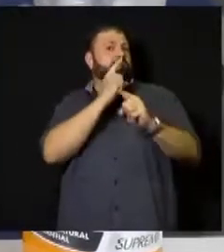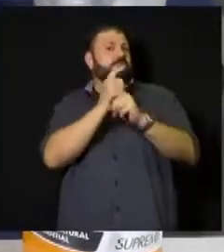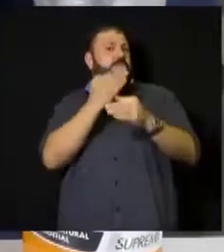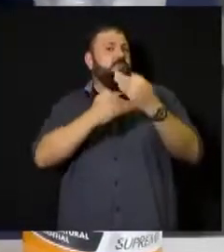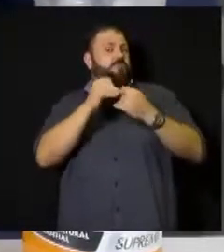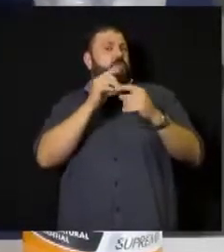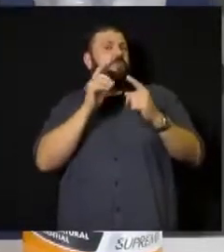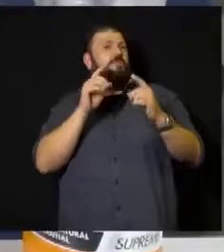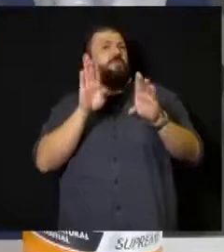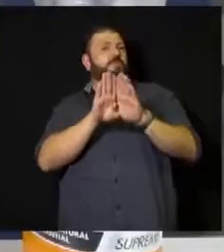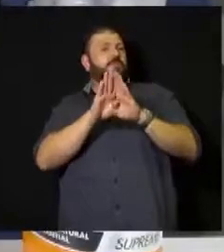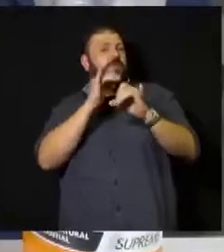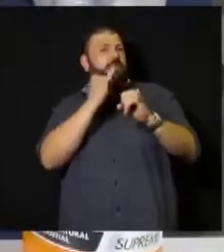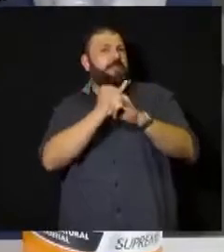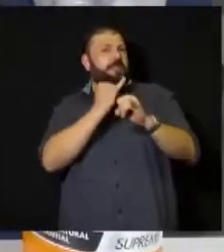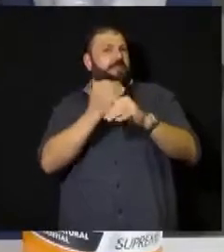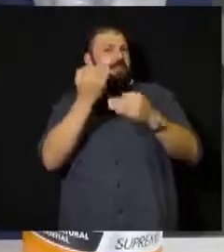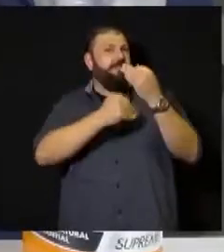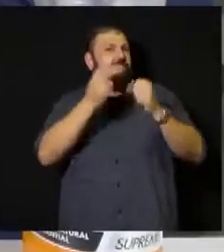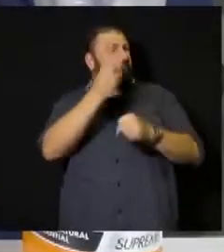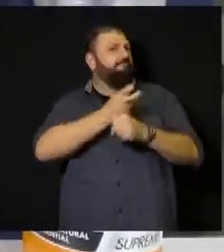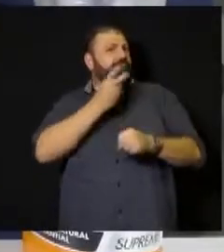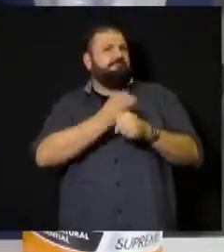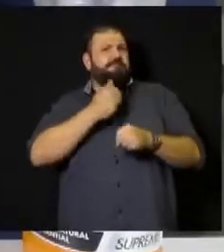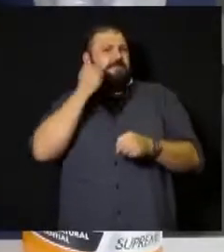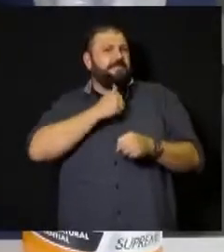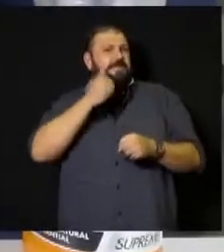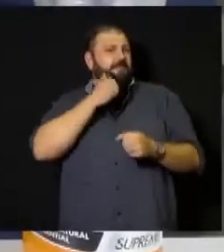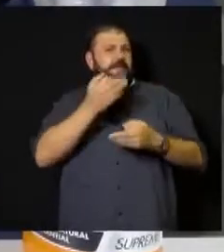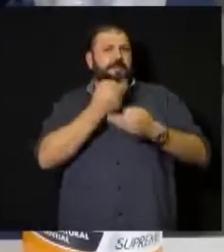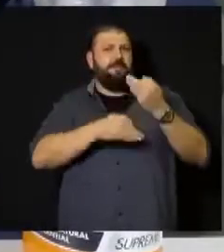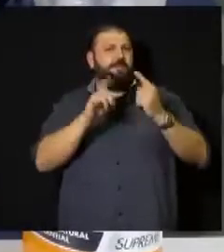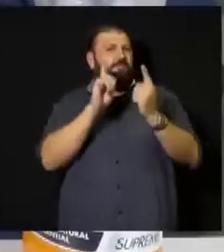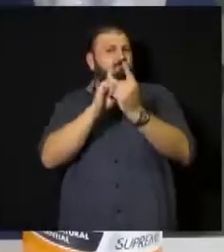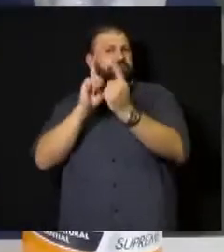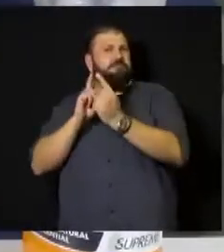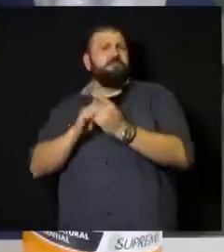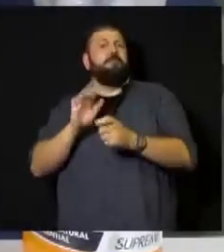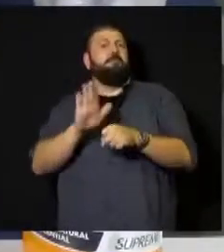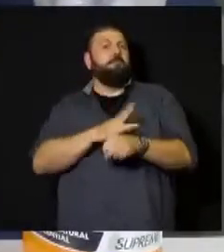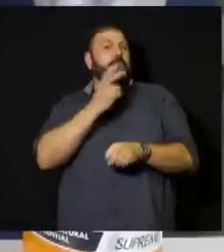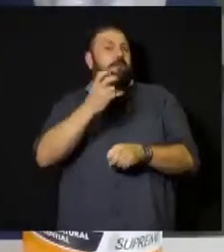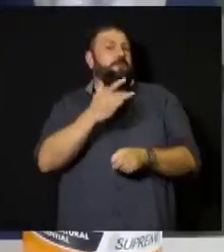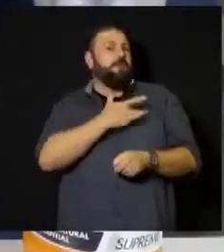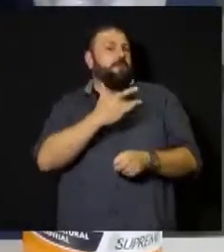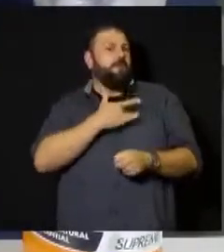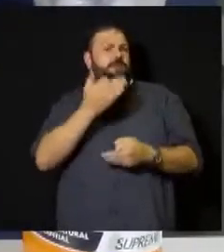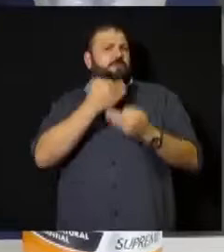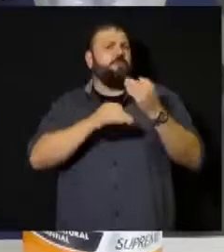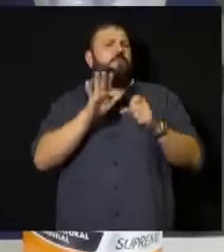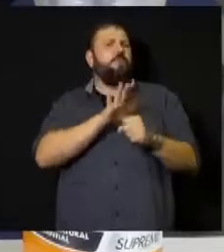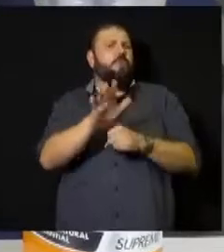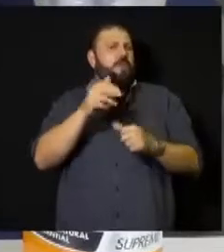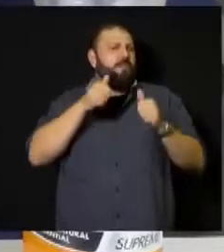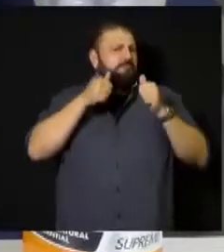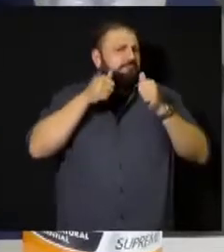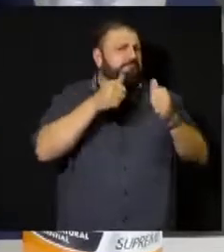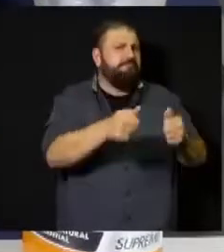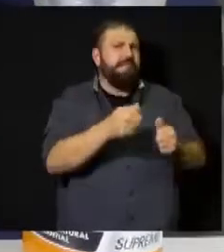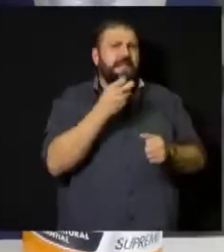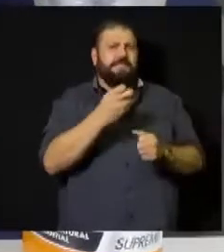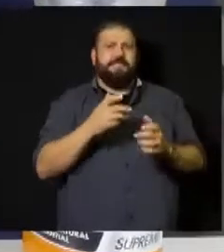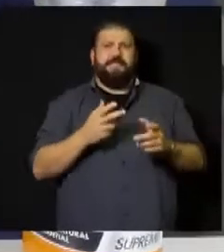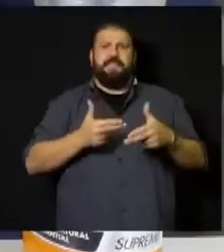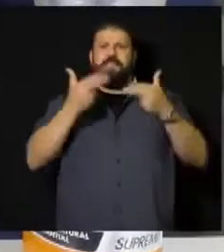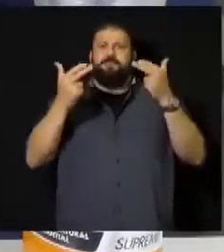virtual business center is inviting, always having guests, prospect. The heart of the business is in the business center.